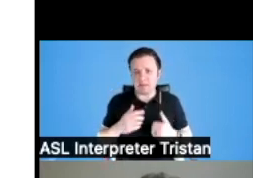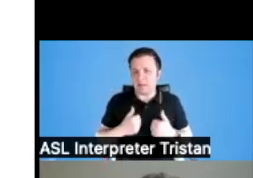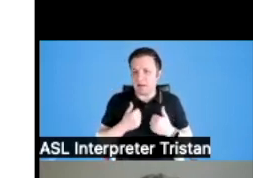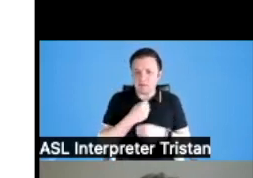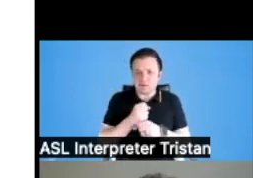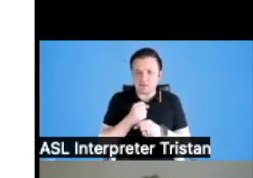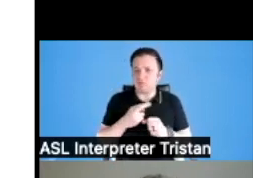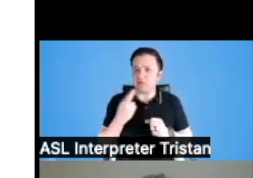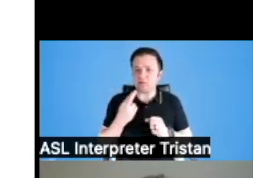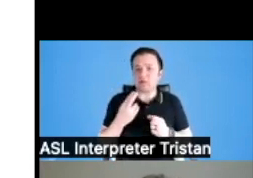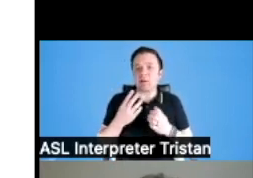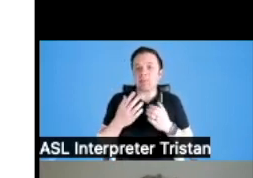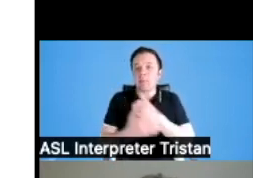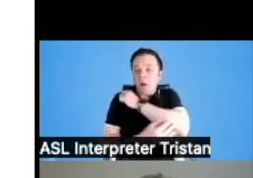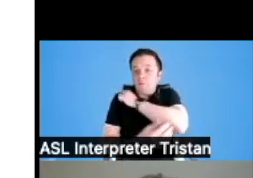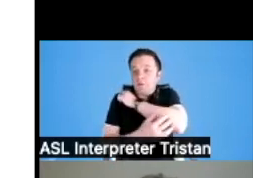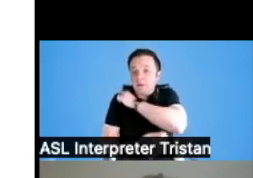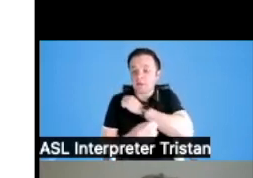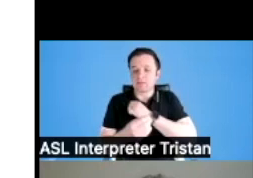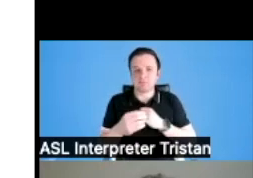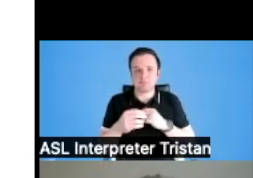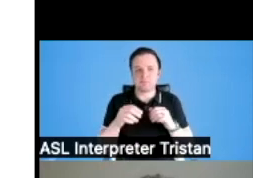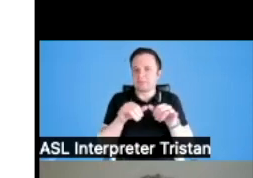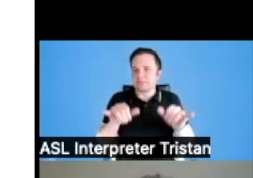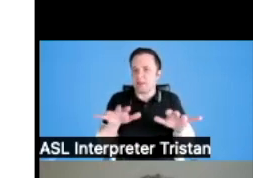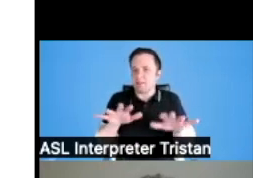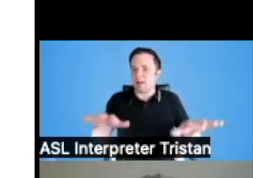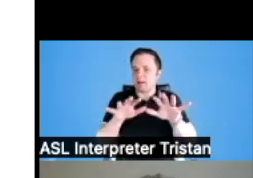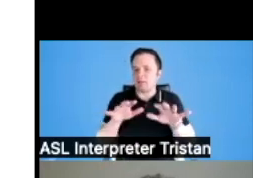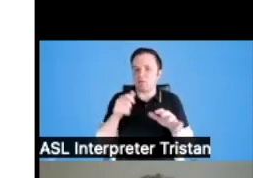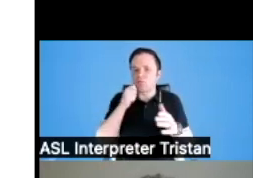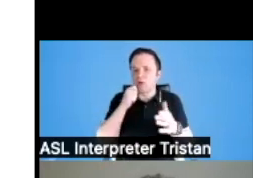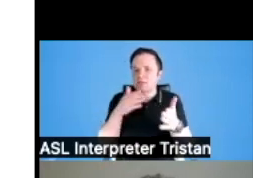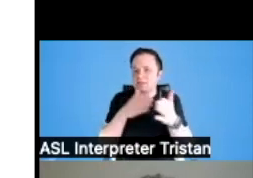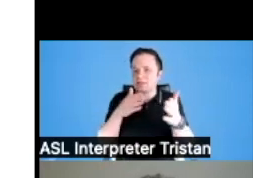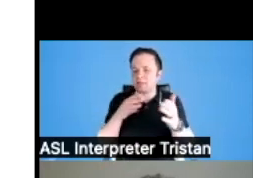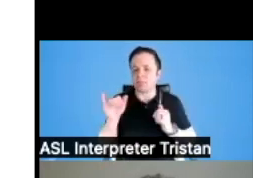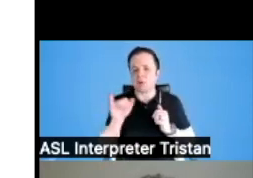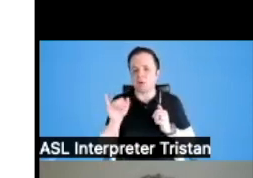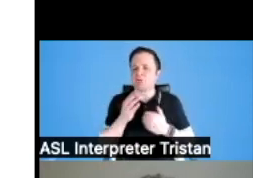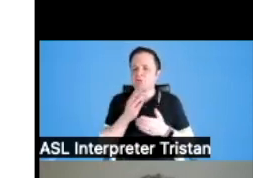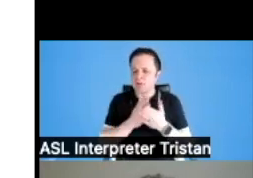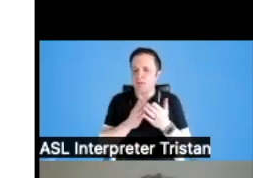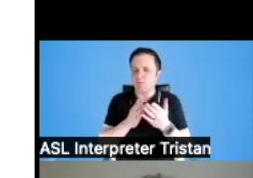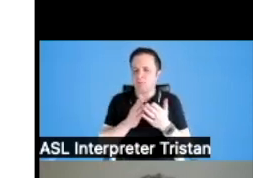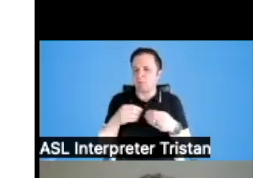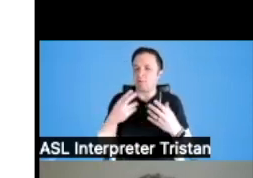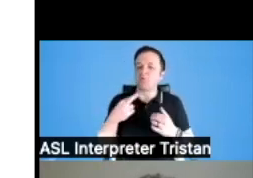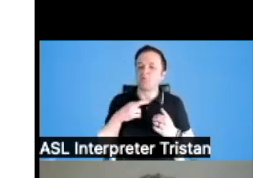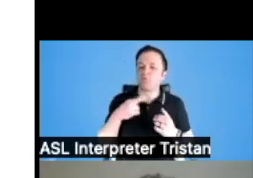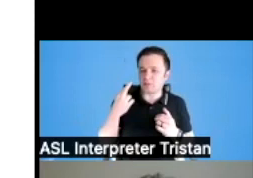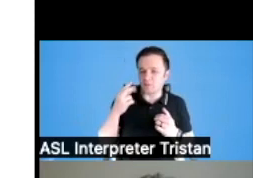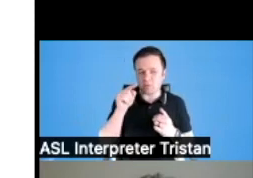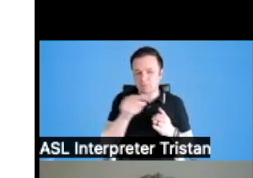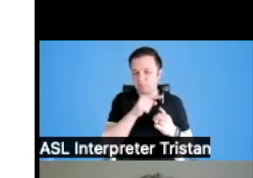are circumstances like racism. There's a lot of different things that might be posing a risk to the clients that we're serving. So if we're